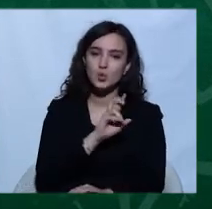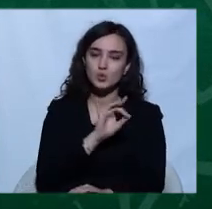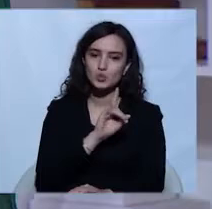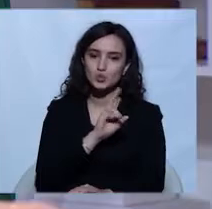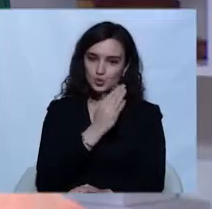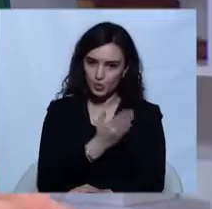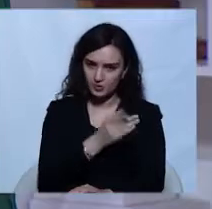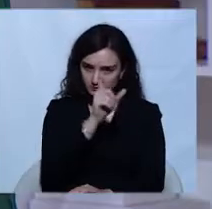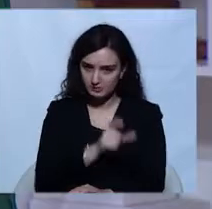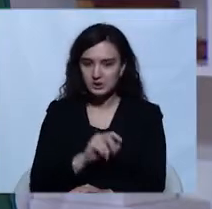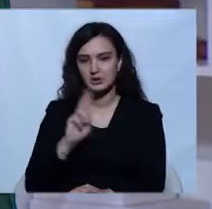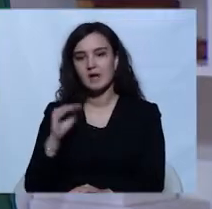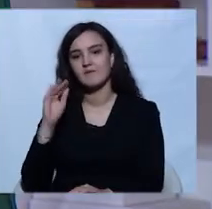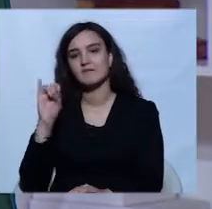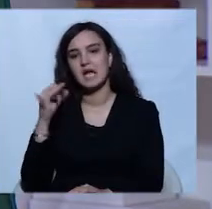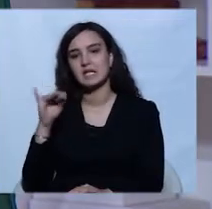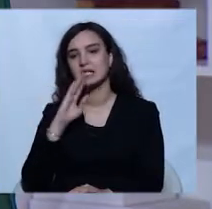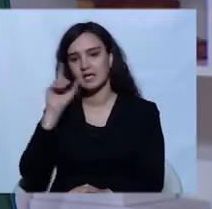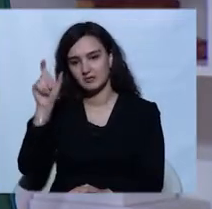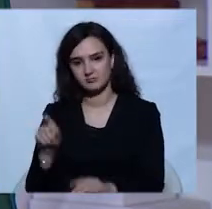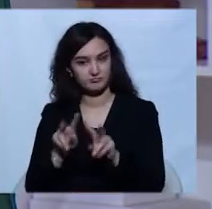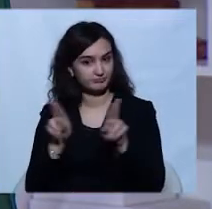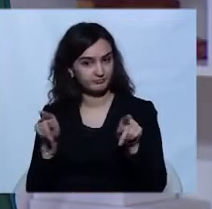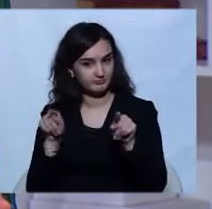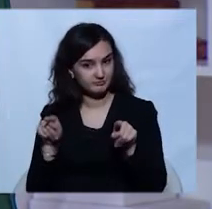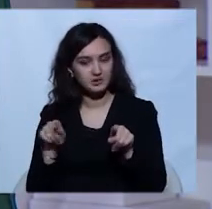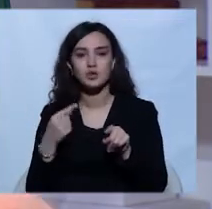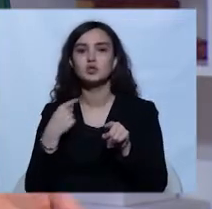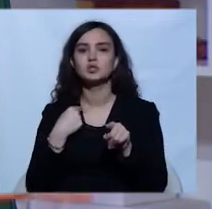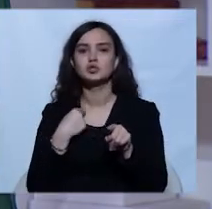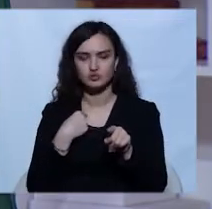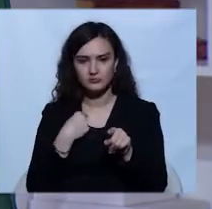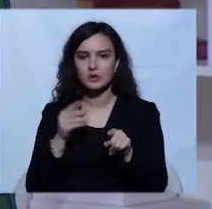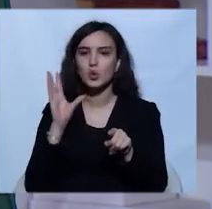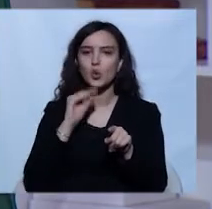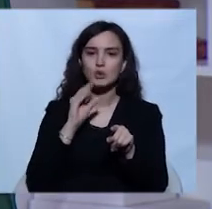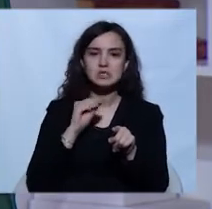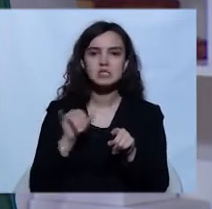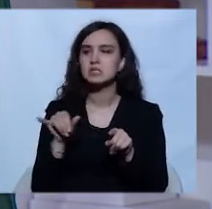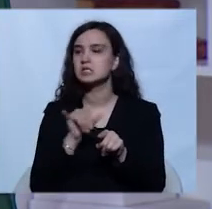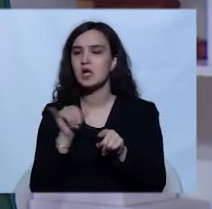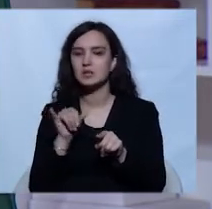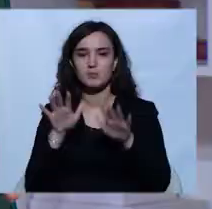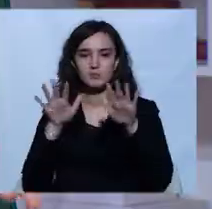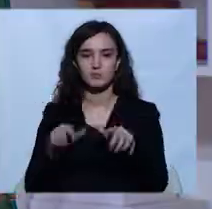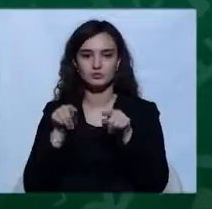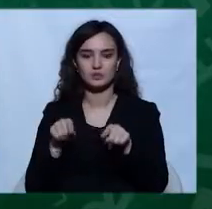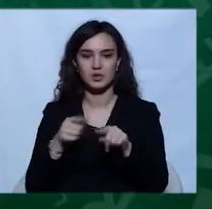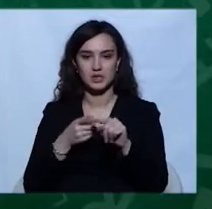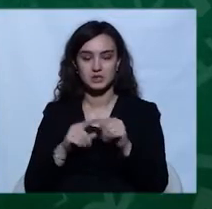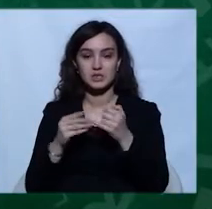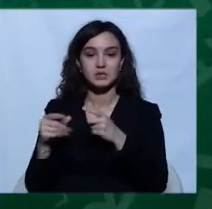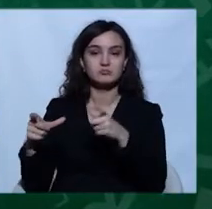of course, and Friday. Then we looked at when and where, the setting, on a